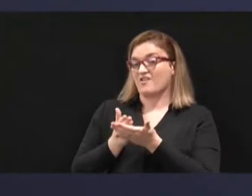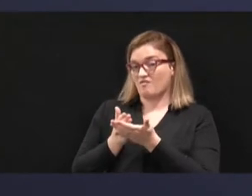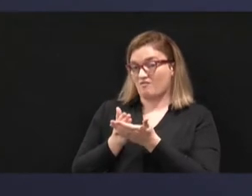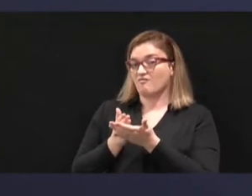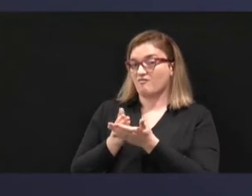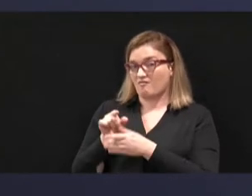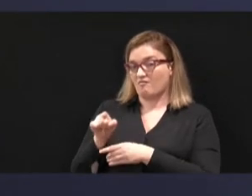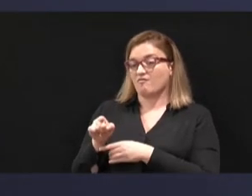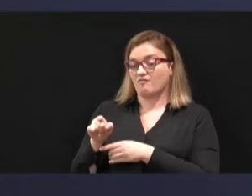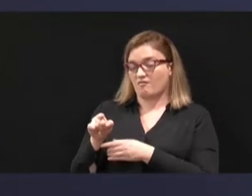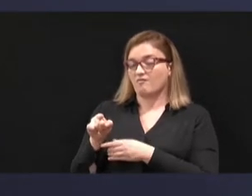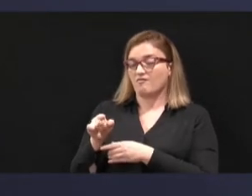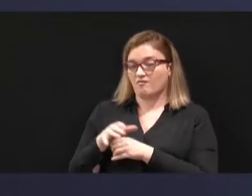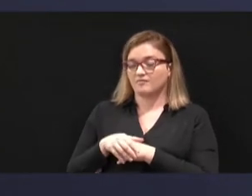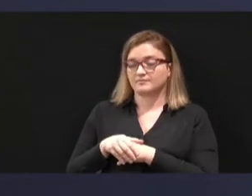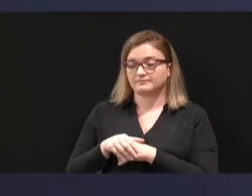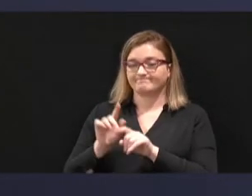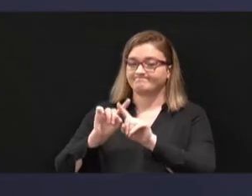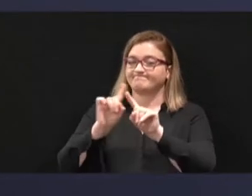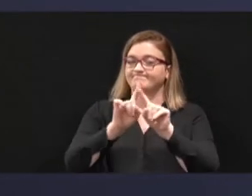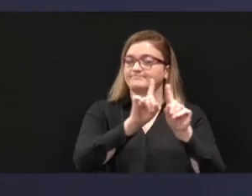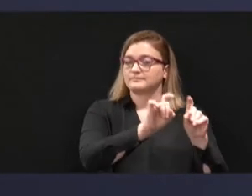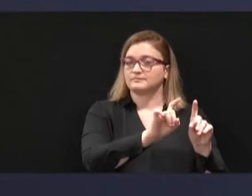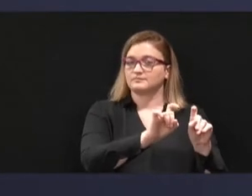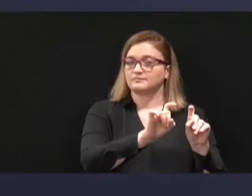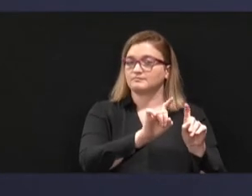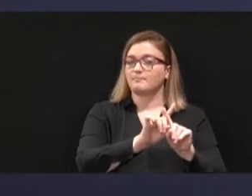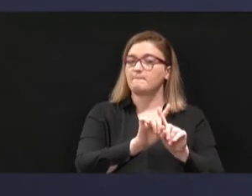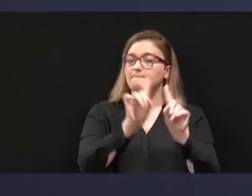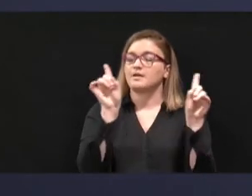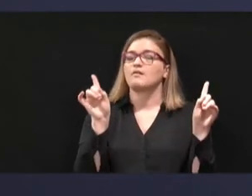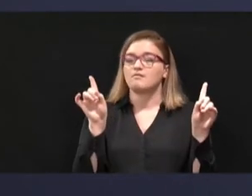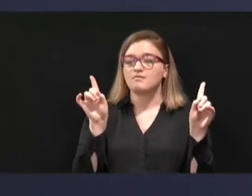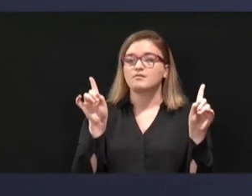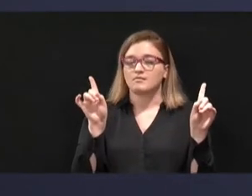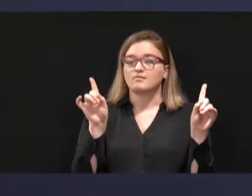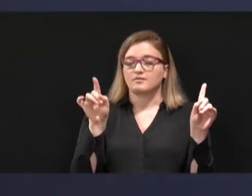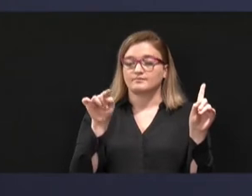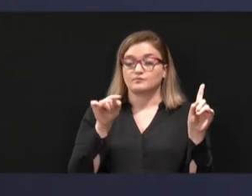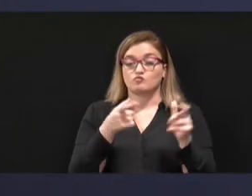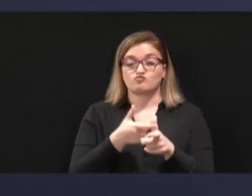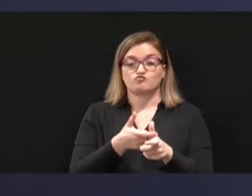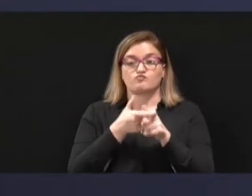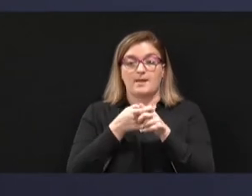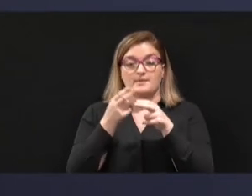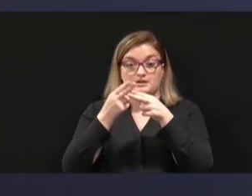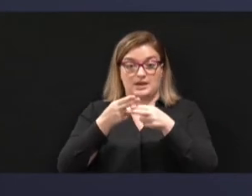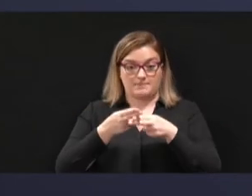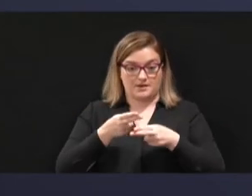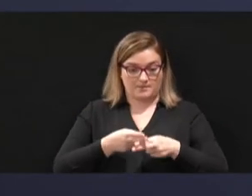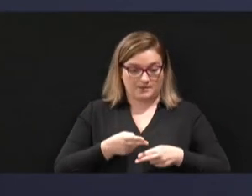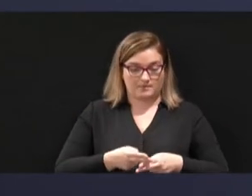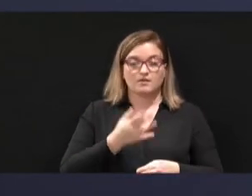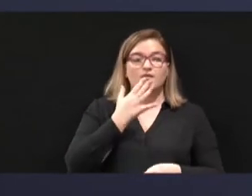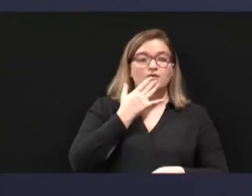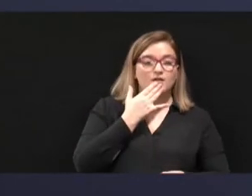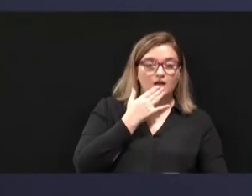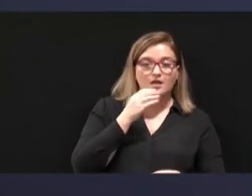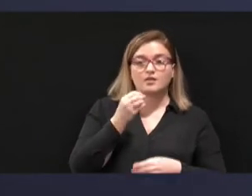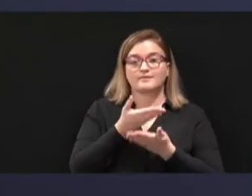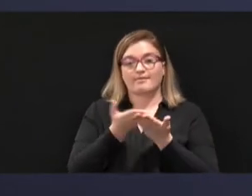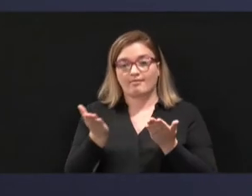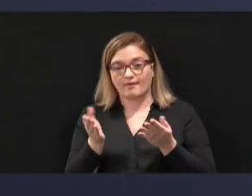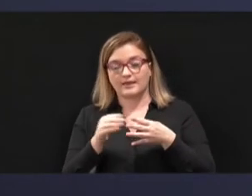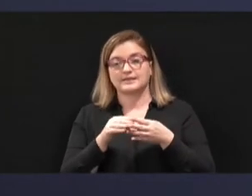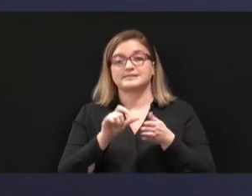The test, there's a different test, but there's it's rapidly naming colors, objects,